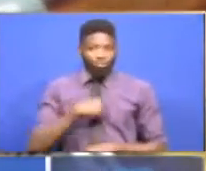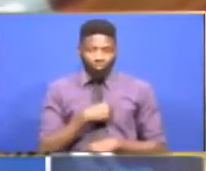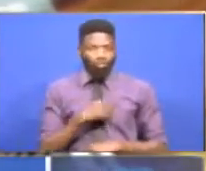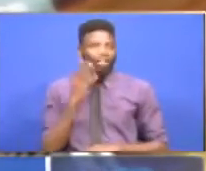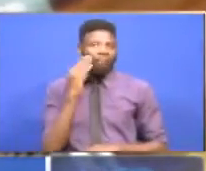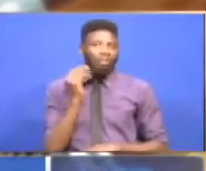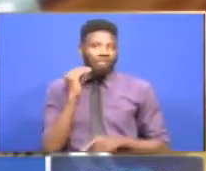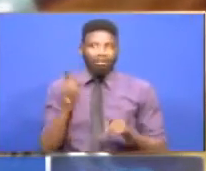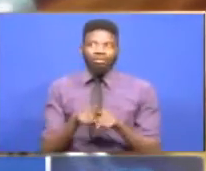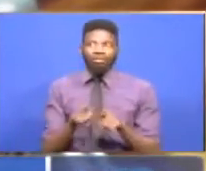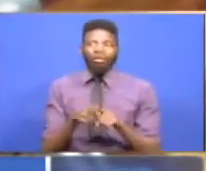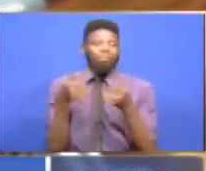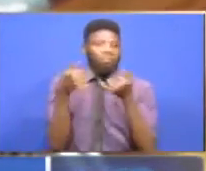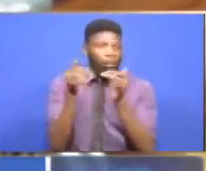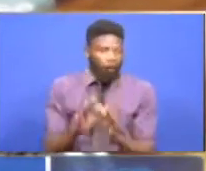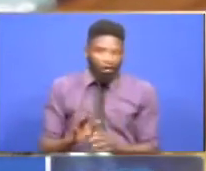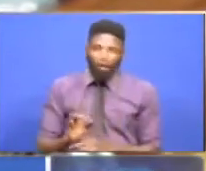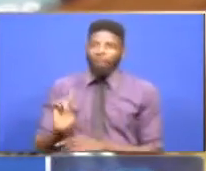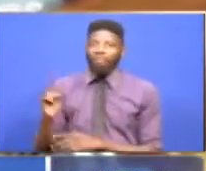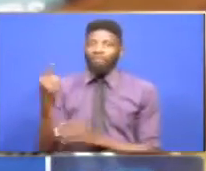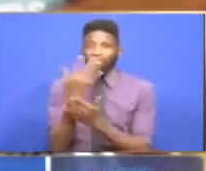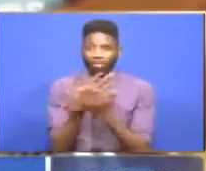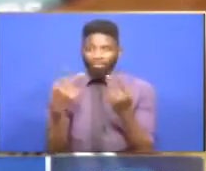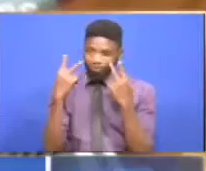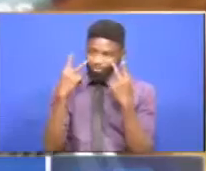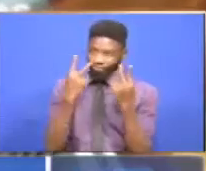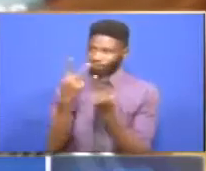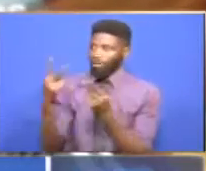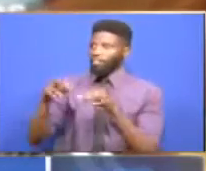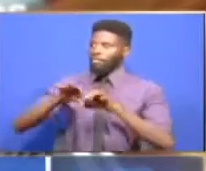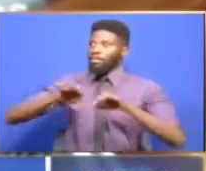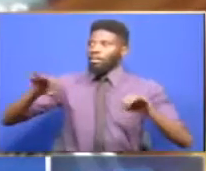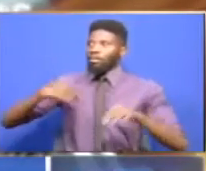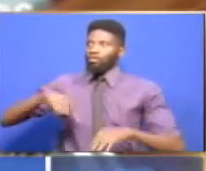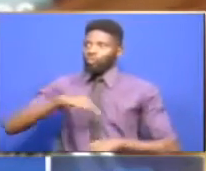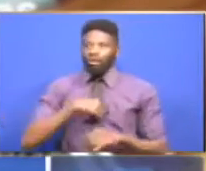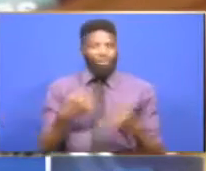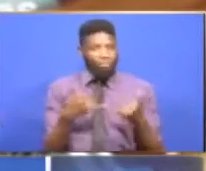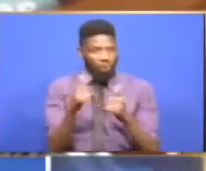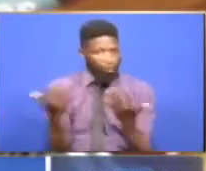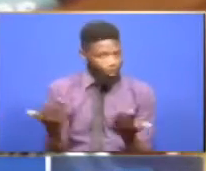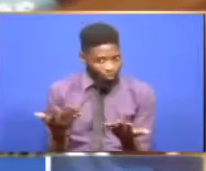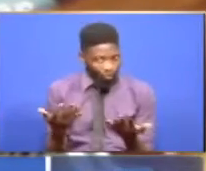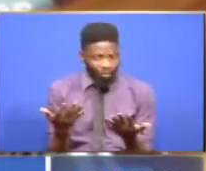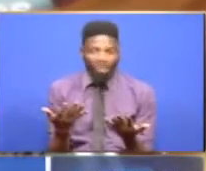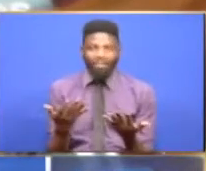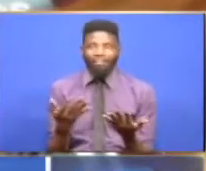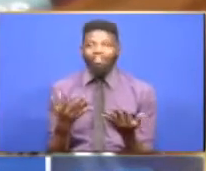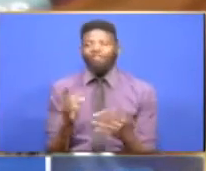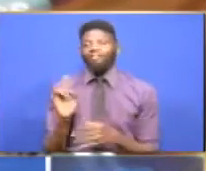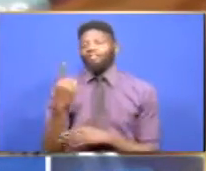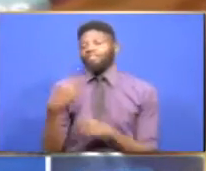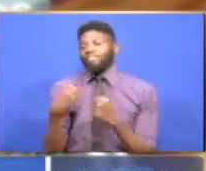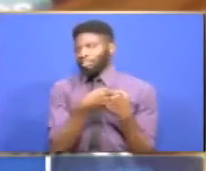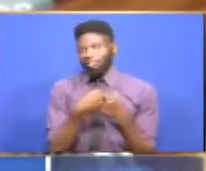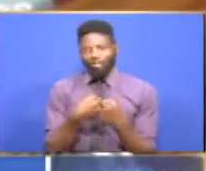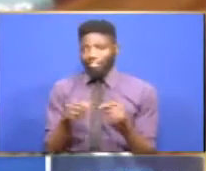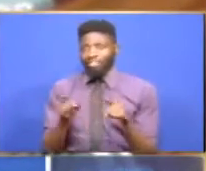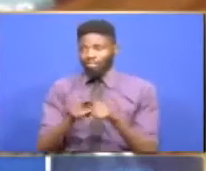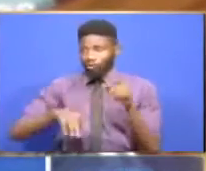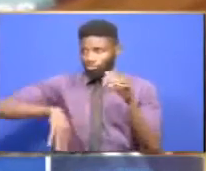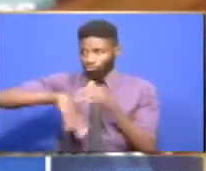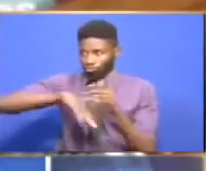kama wachezaji, kitu ya kwanza angalia pitch yenye tunachezea sasa hivi. Hiyo ndio kitu ya kwanza. Ndio pia mpira